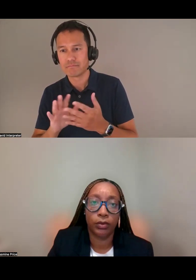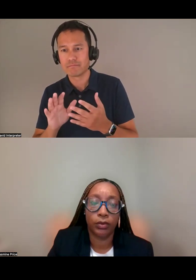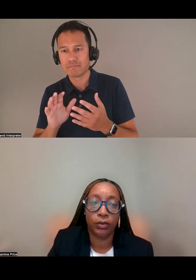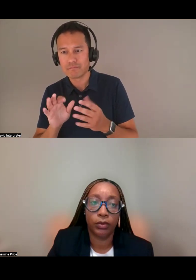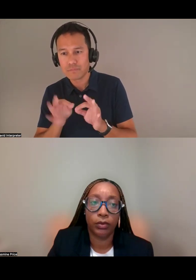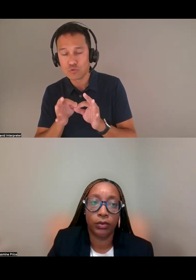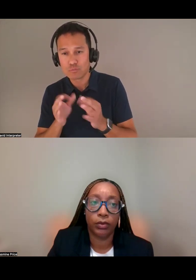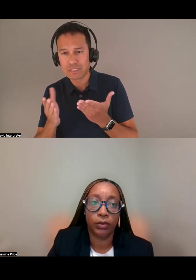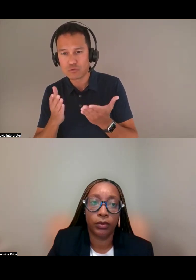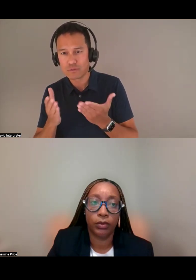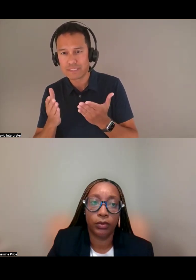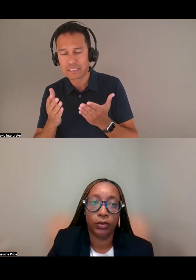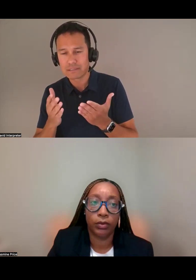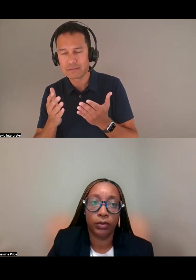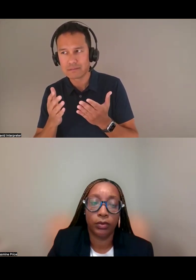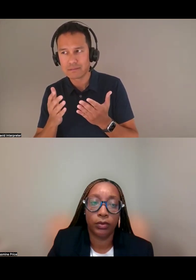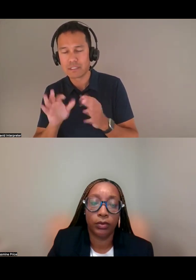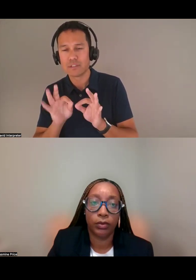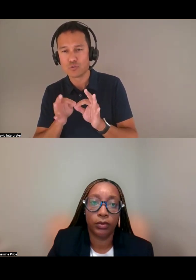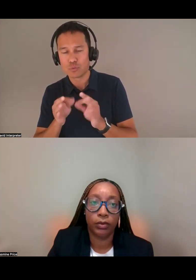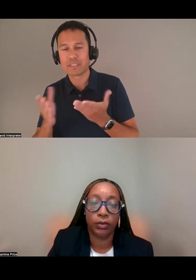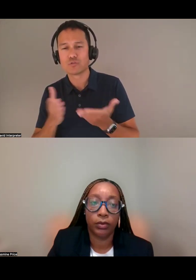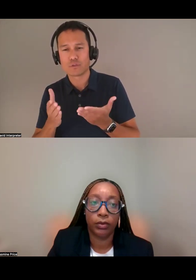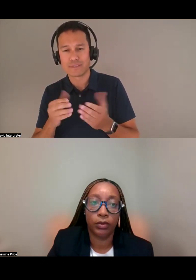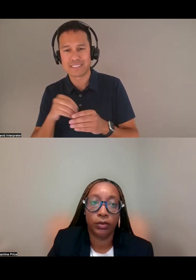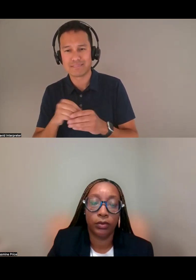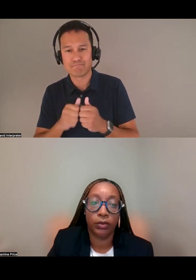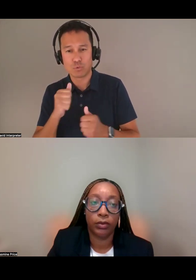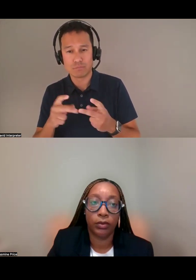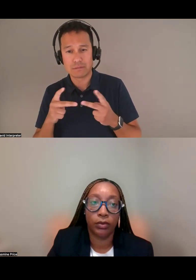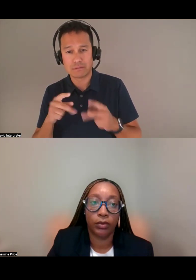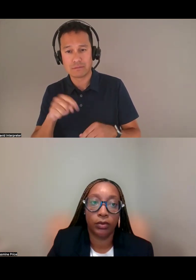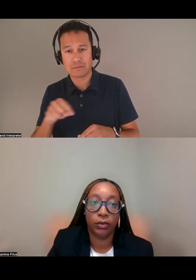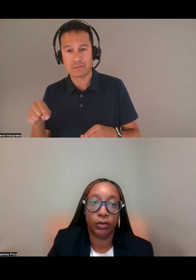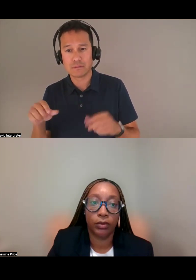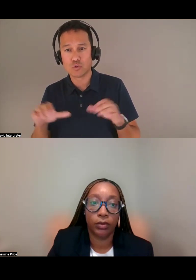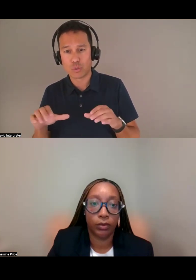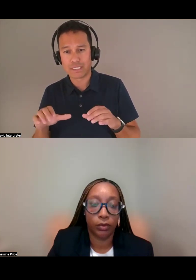services? Are there interpreting services in most places doing